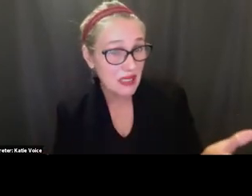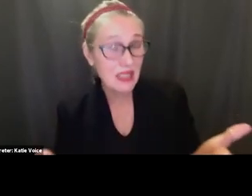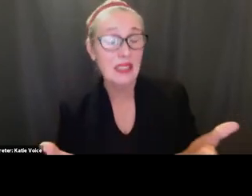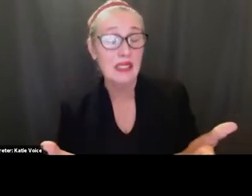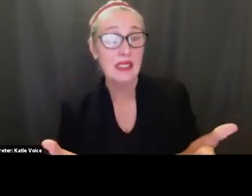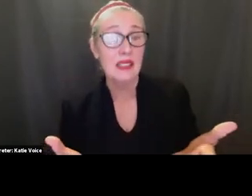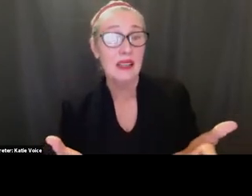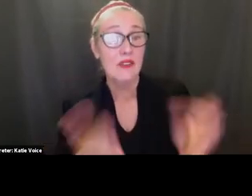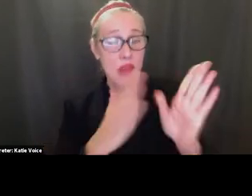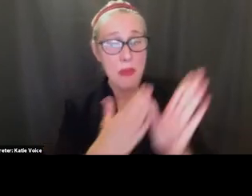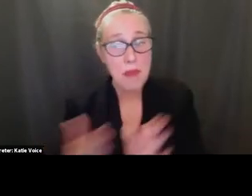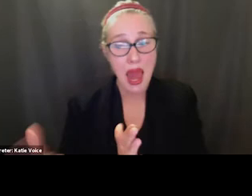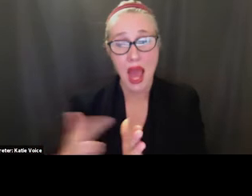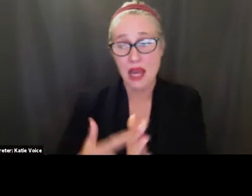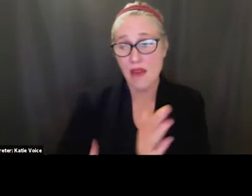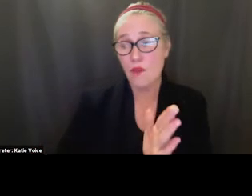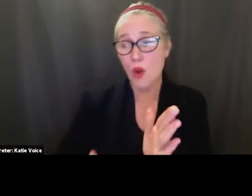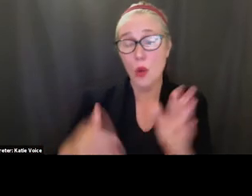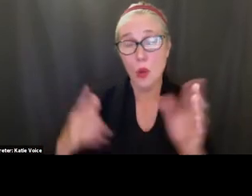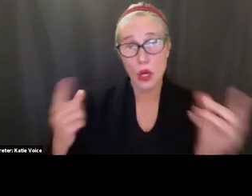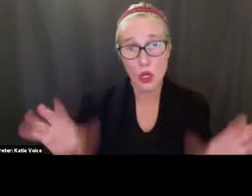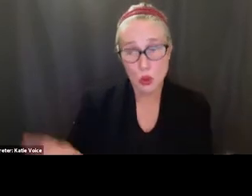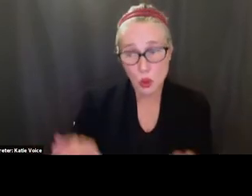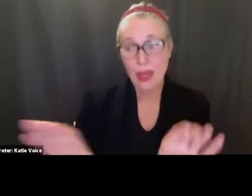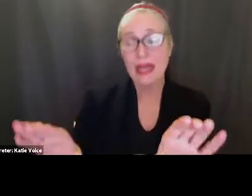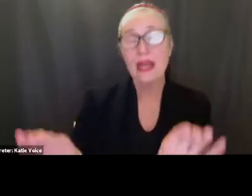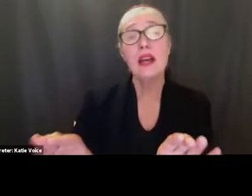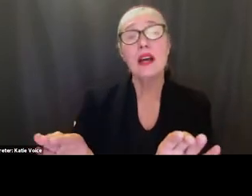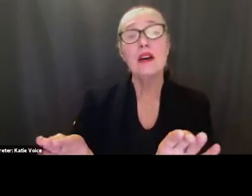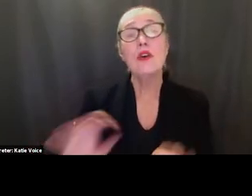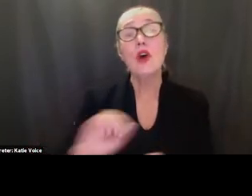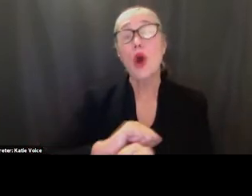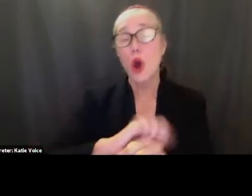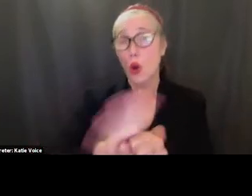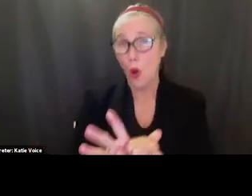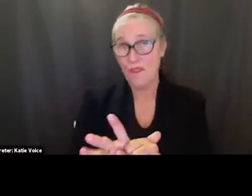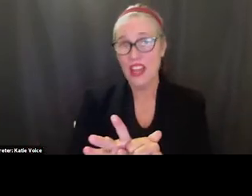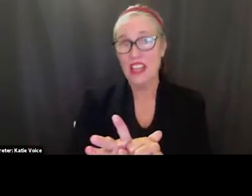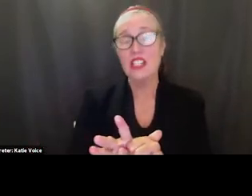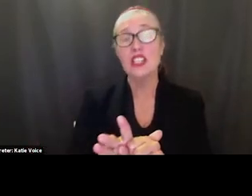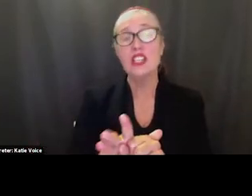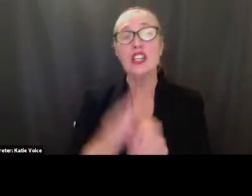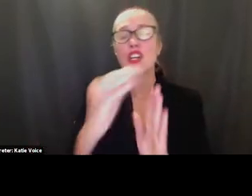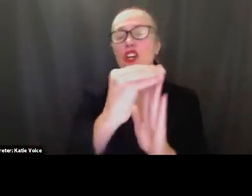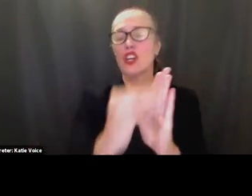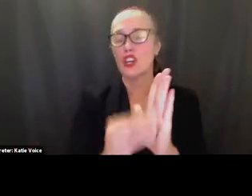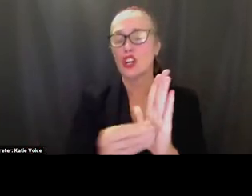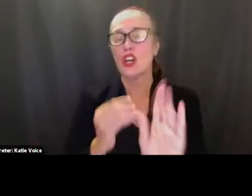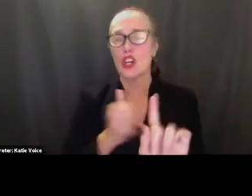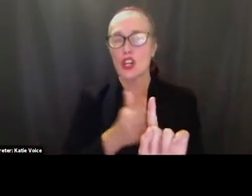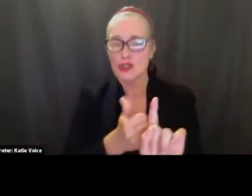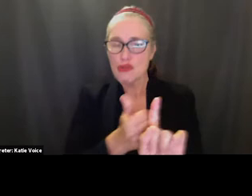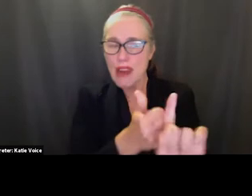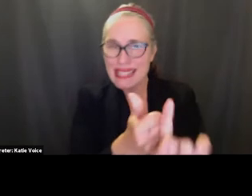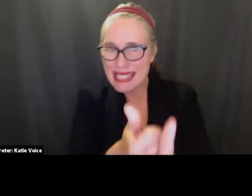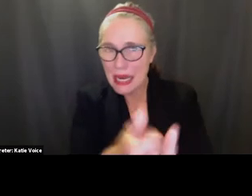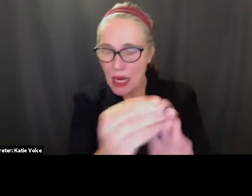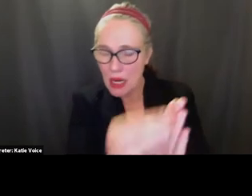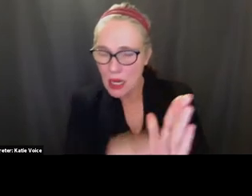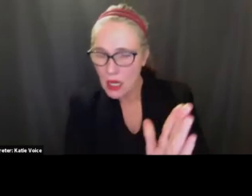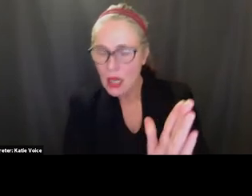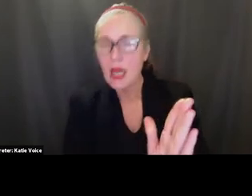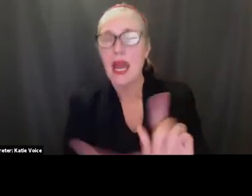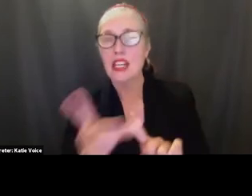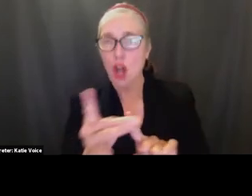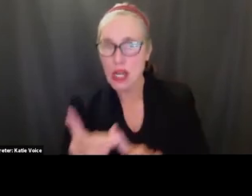we're doing as far as uh coveted tracing and contact tracing because of course we know from